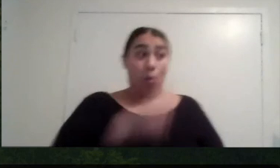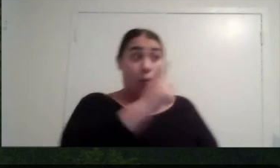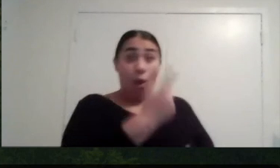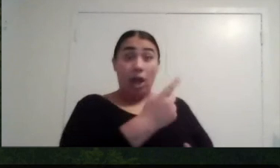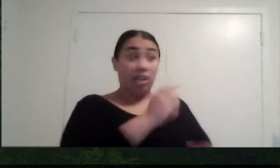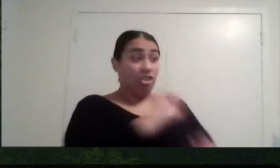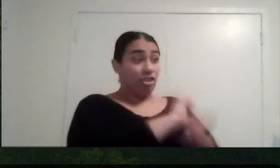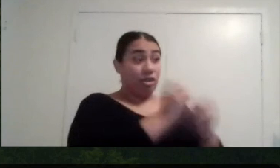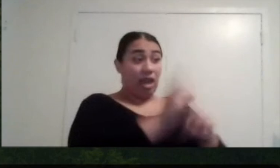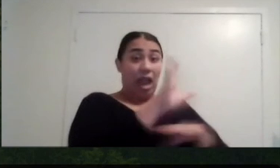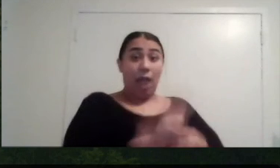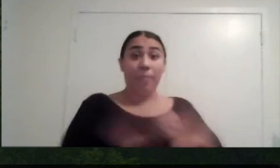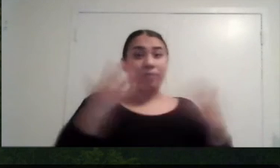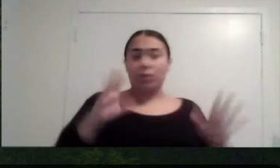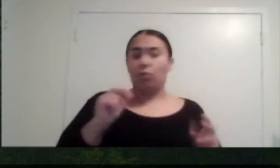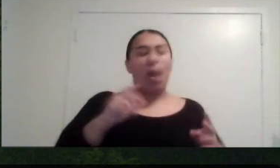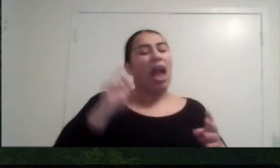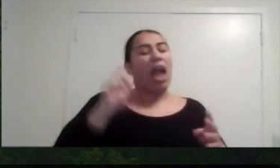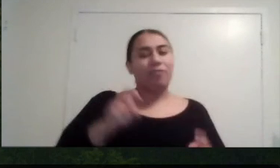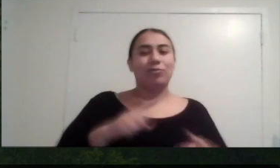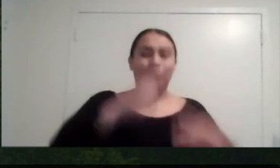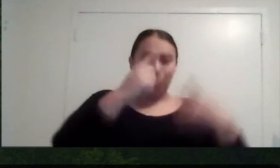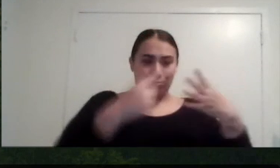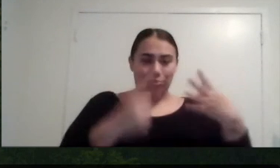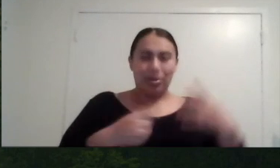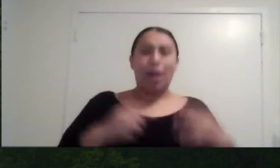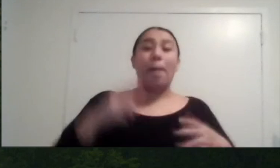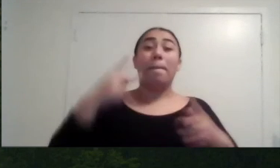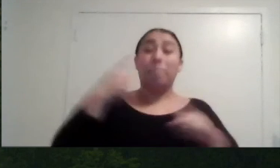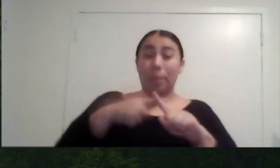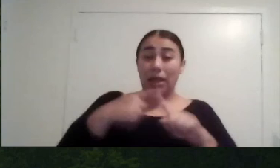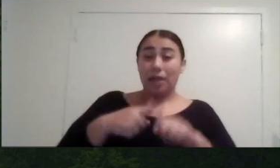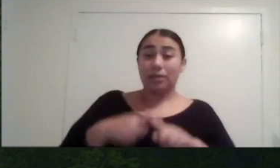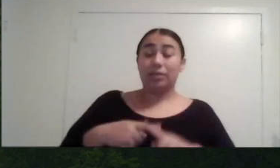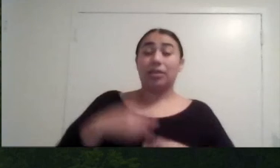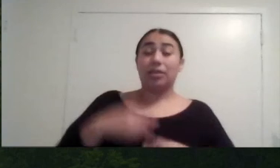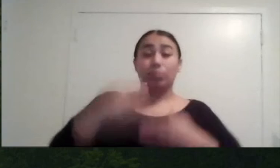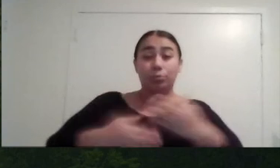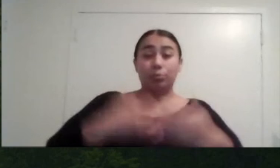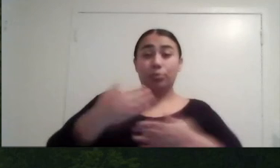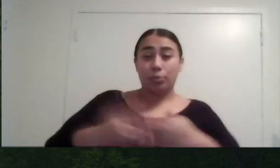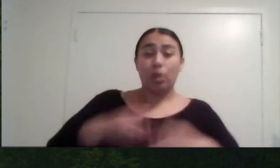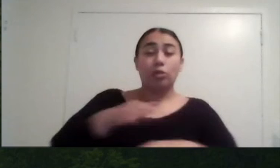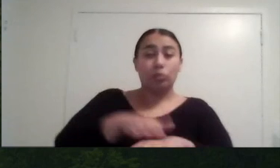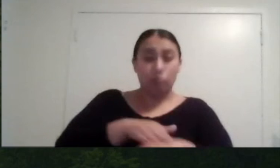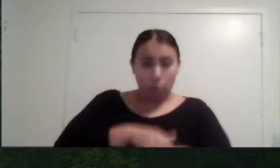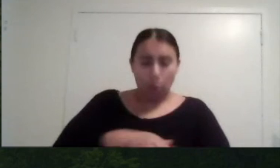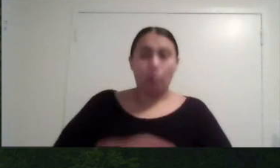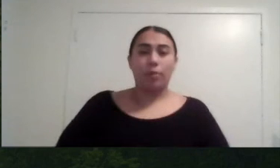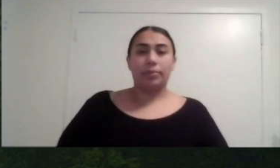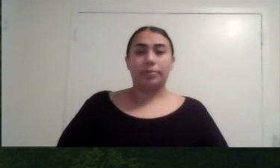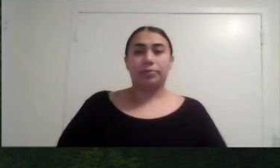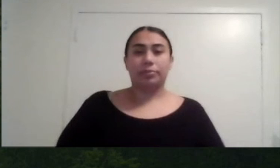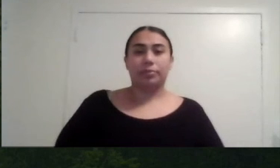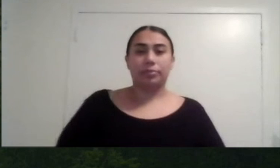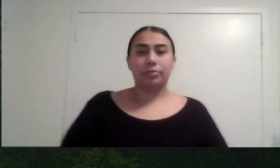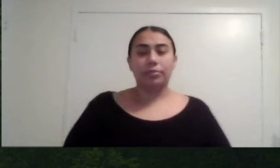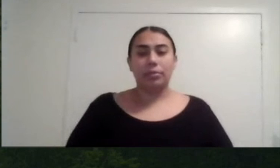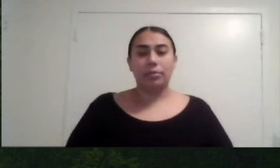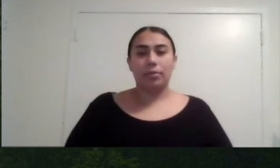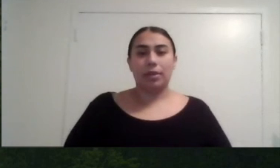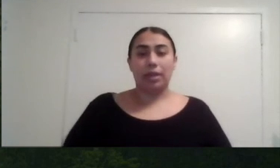by our mood, which can influence or be influenced by our sleep. And so by understanding how cannabinoids work in each